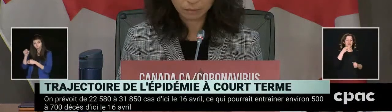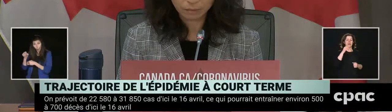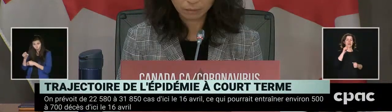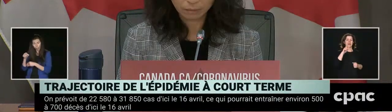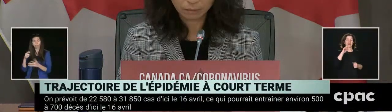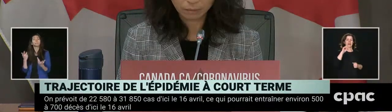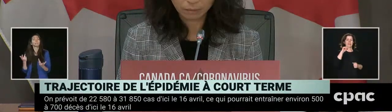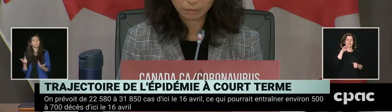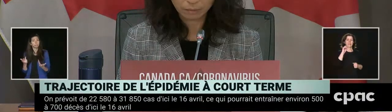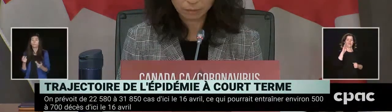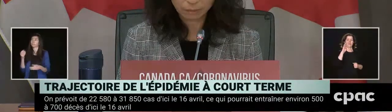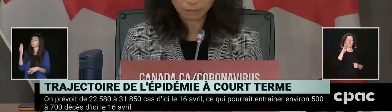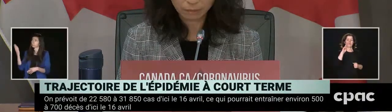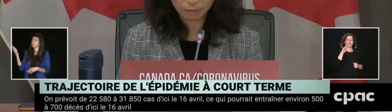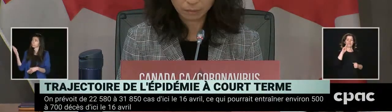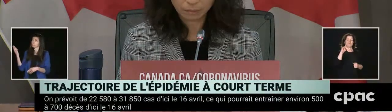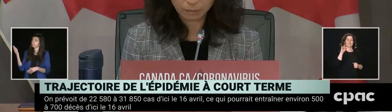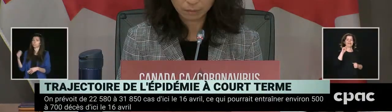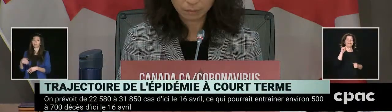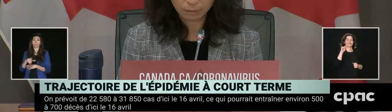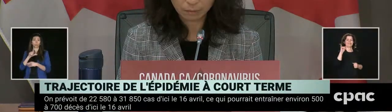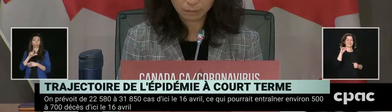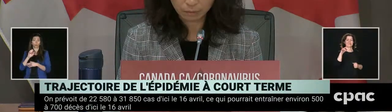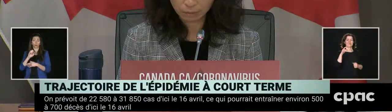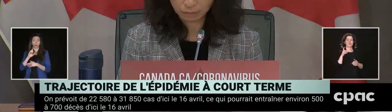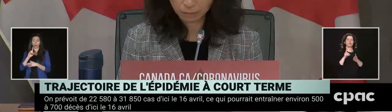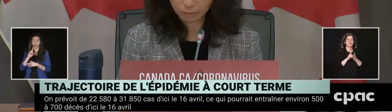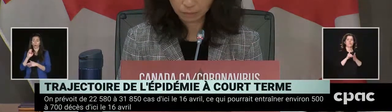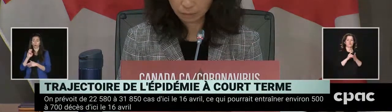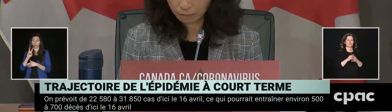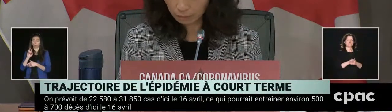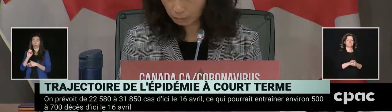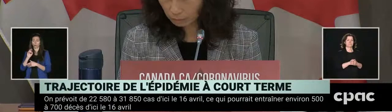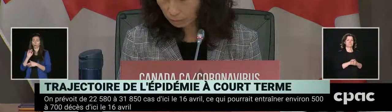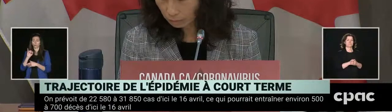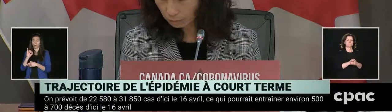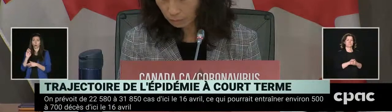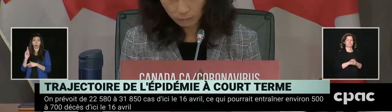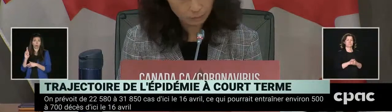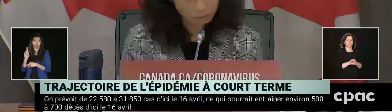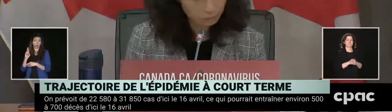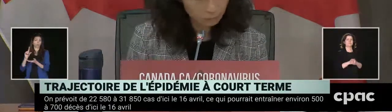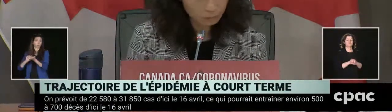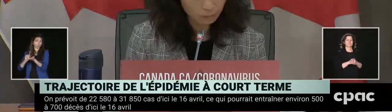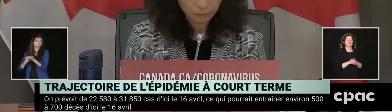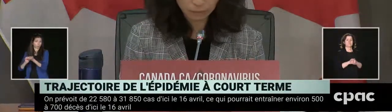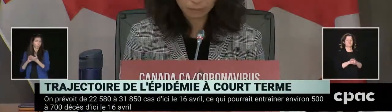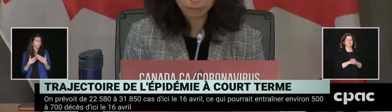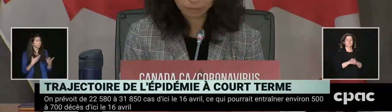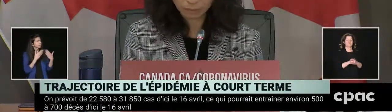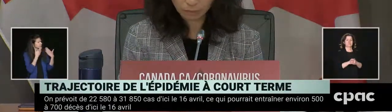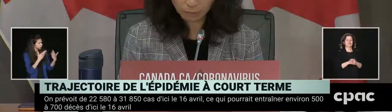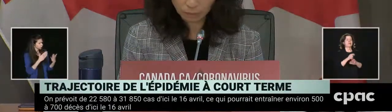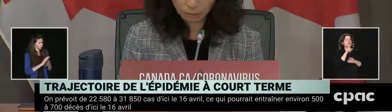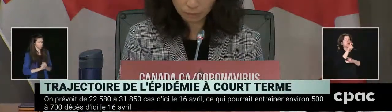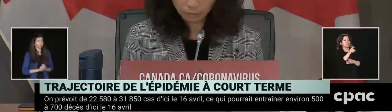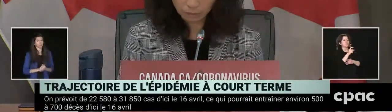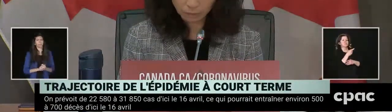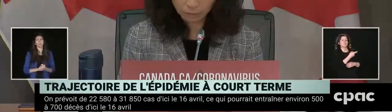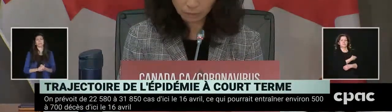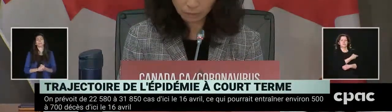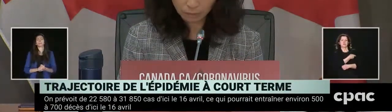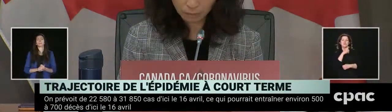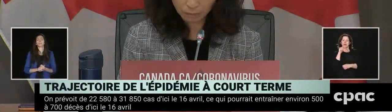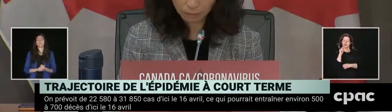ouverte. Yes, Dr. Tam, I'd like to go back to slide 15. First of all, I'd like for you to clarify the time